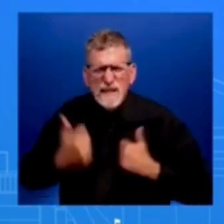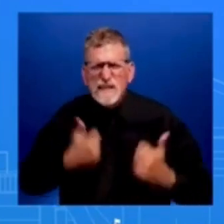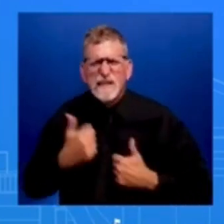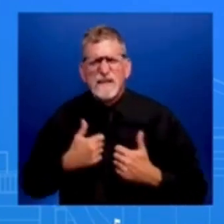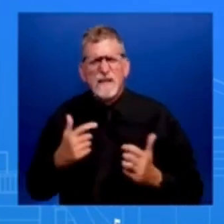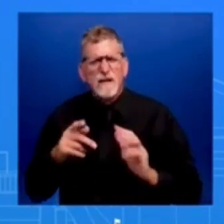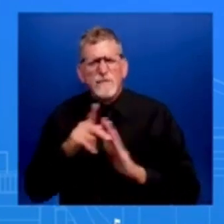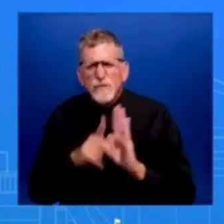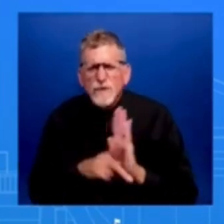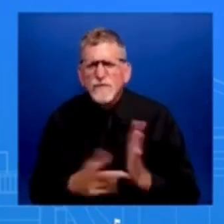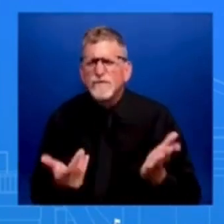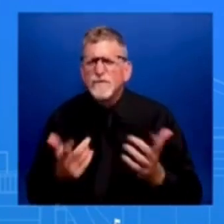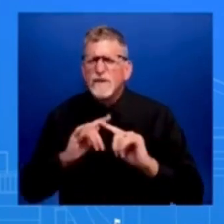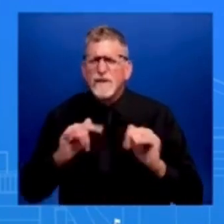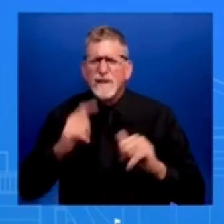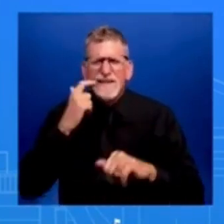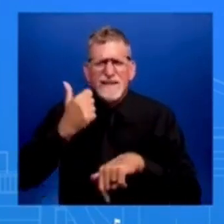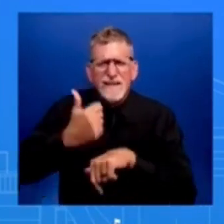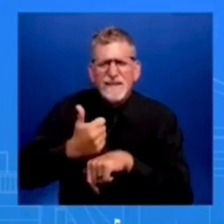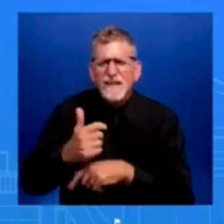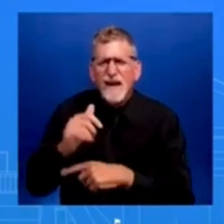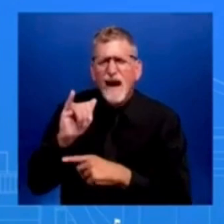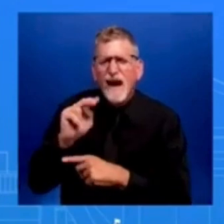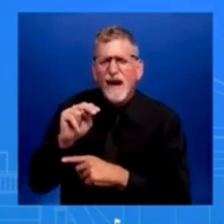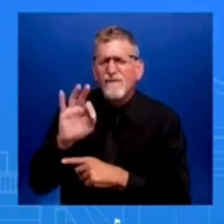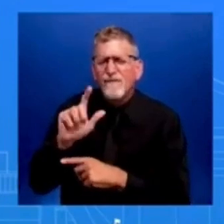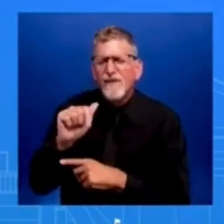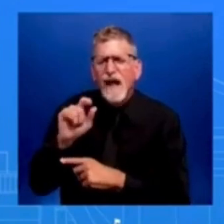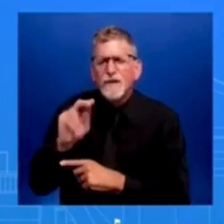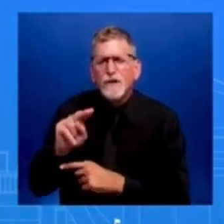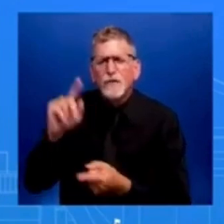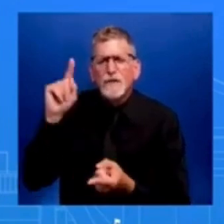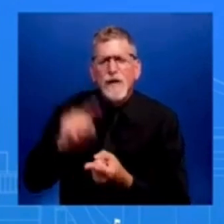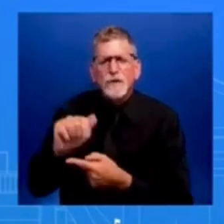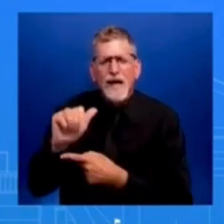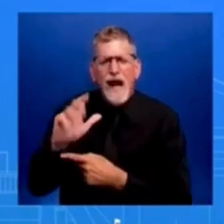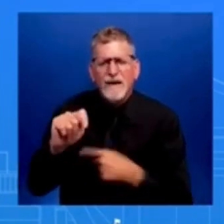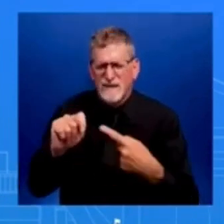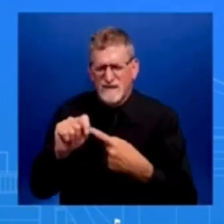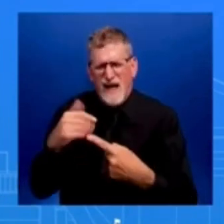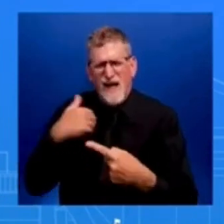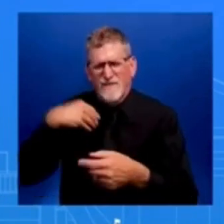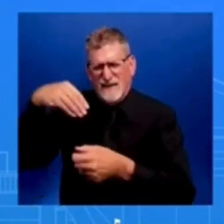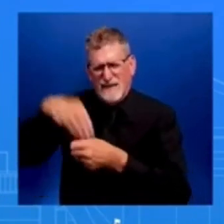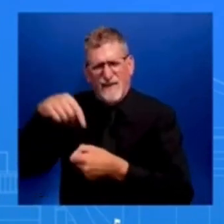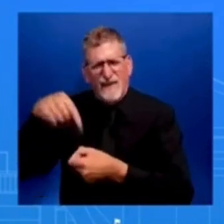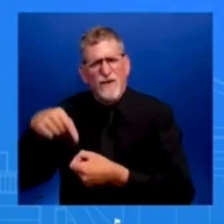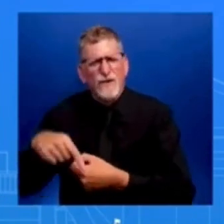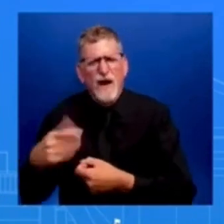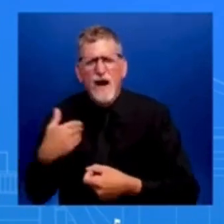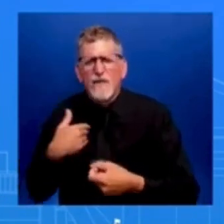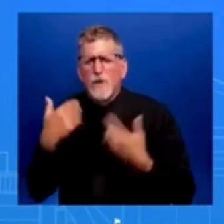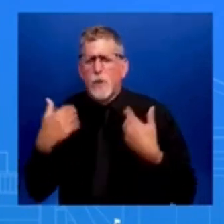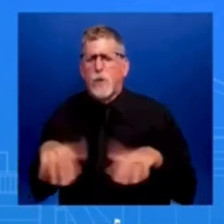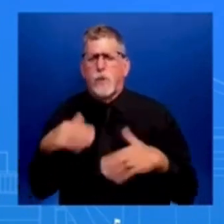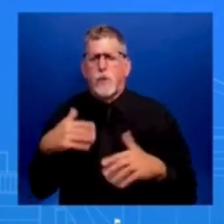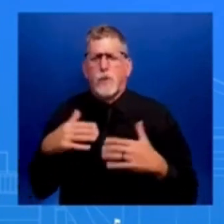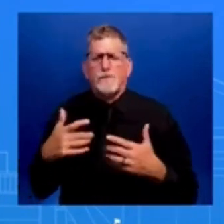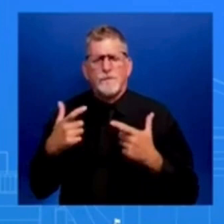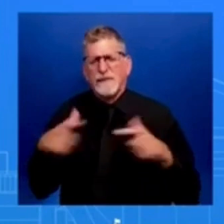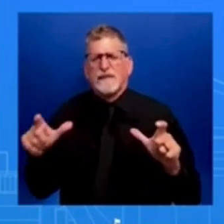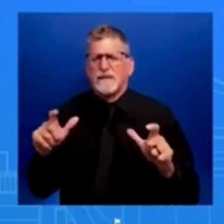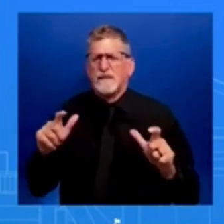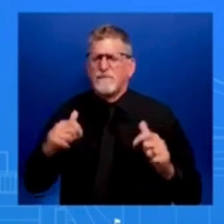is the most investment that we have seen from any president as it deals with a piece of legislation that is now law to deal